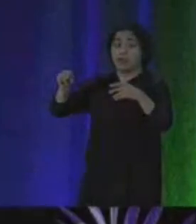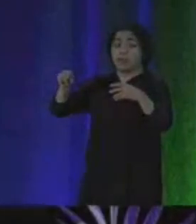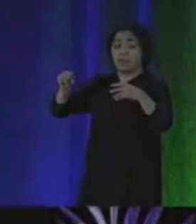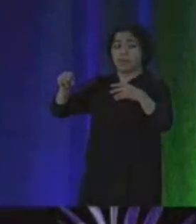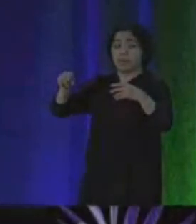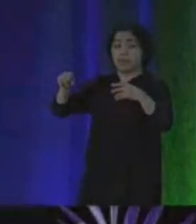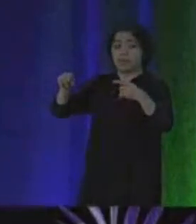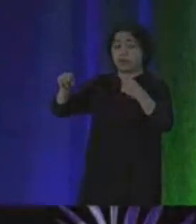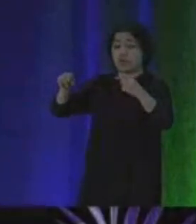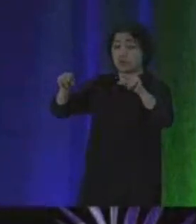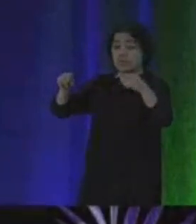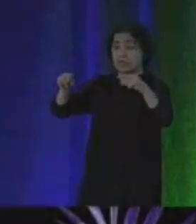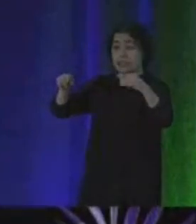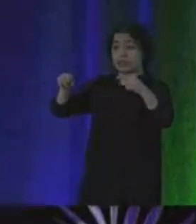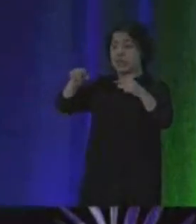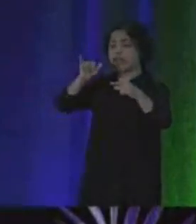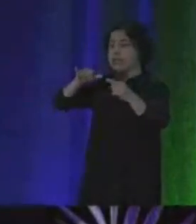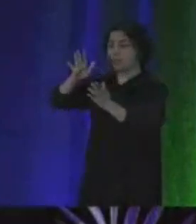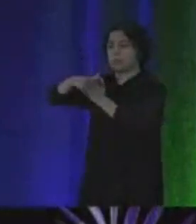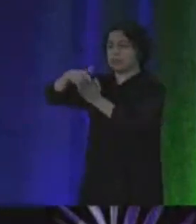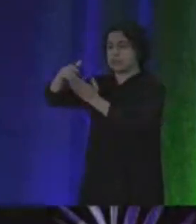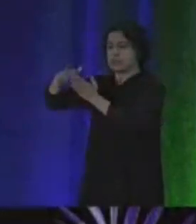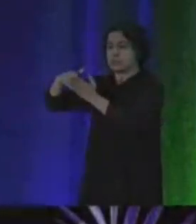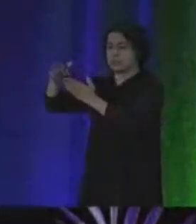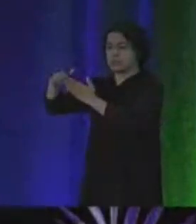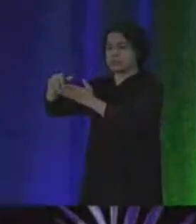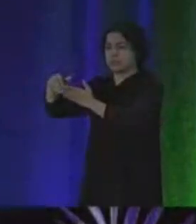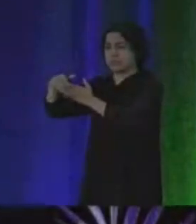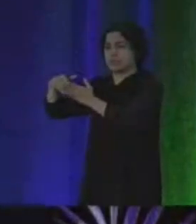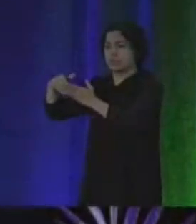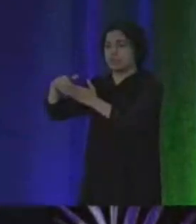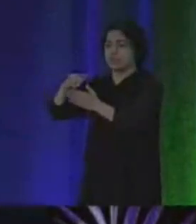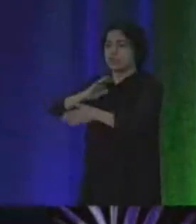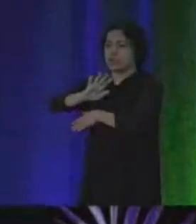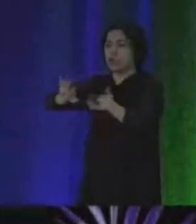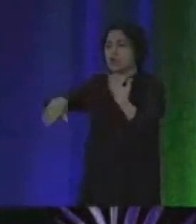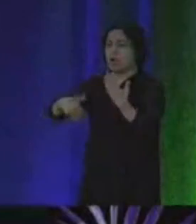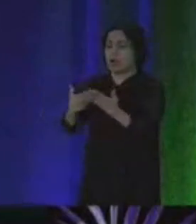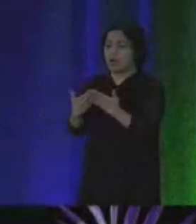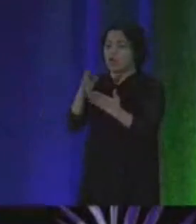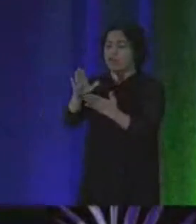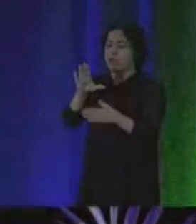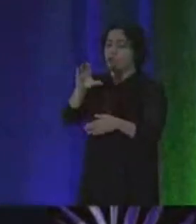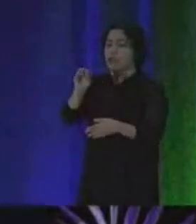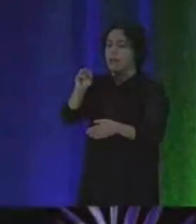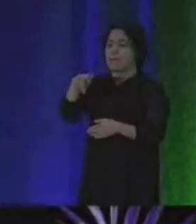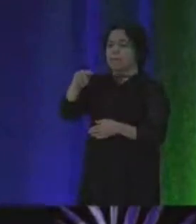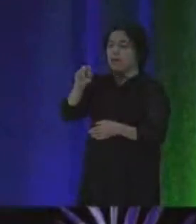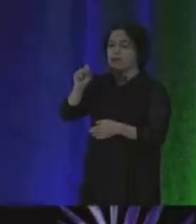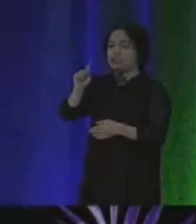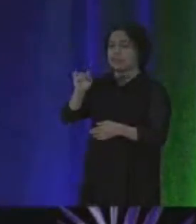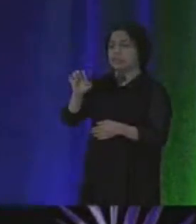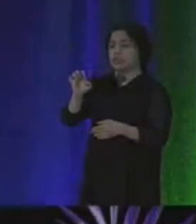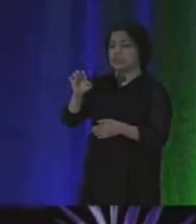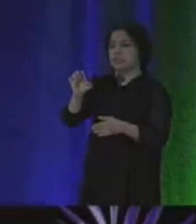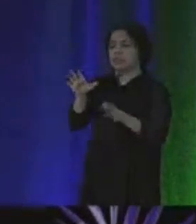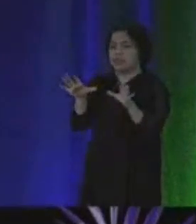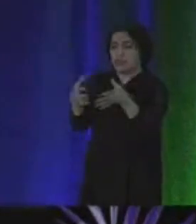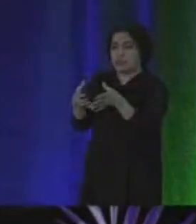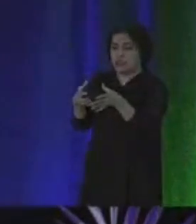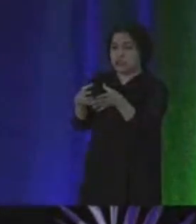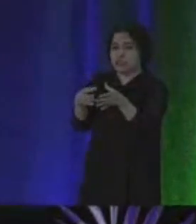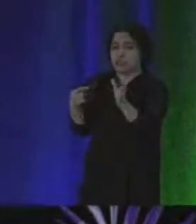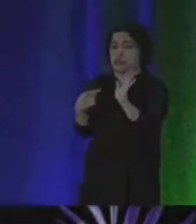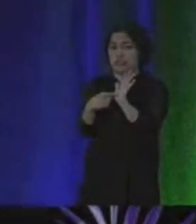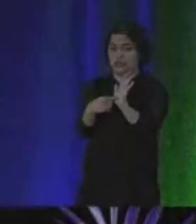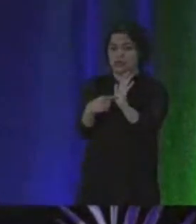have a whole compositor section here. If you're unfamiliar with those terms,